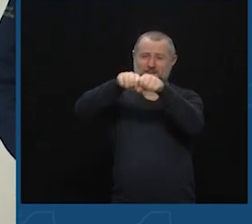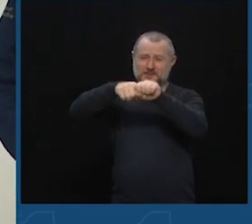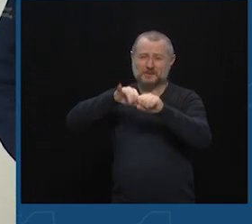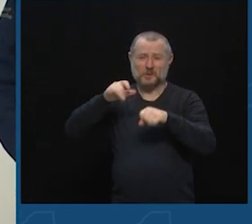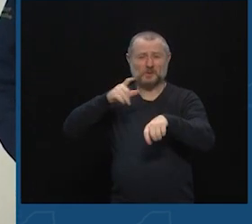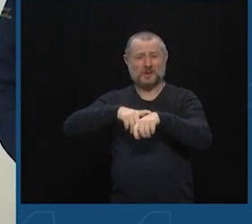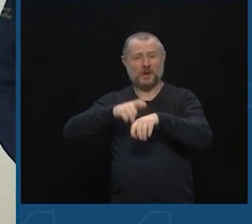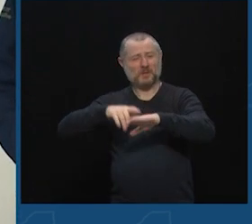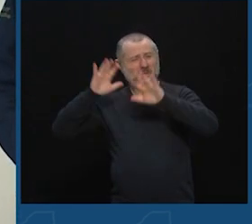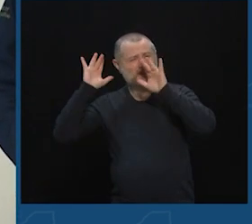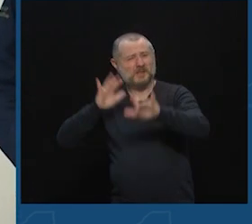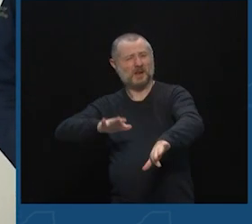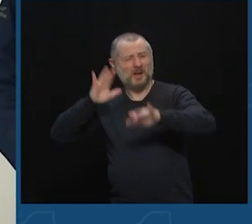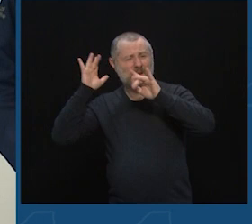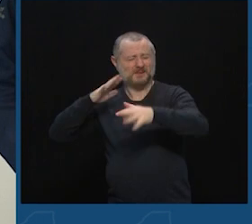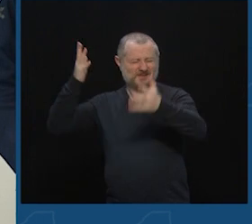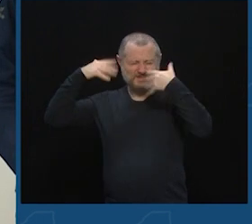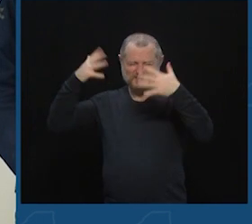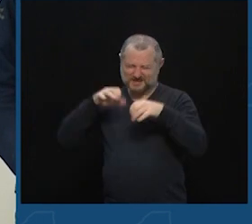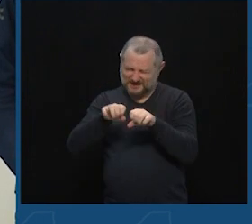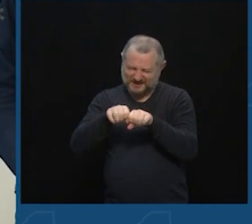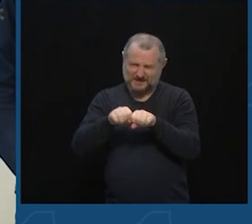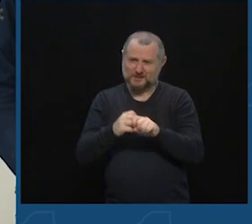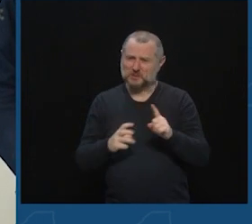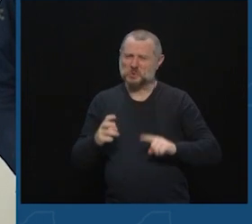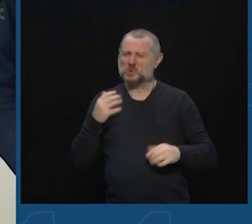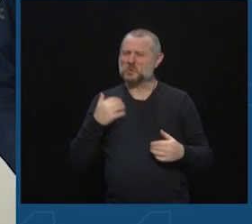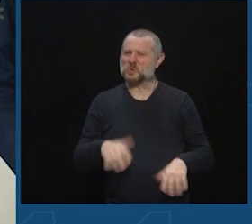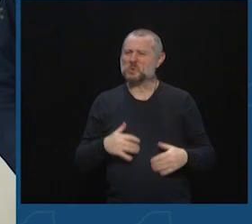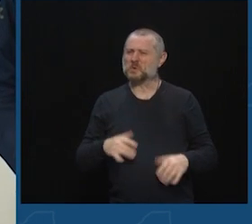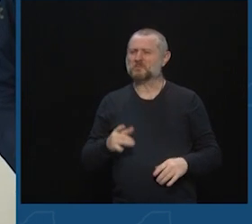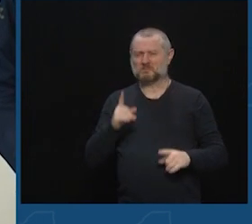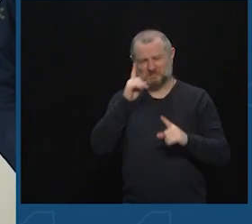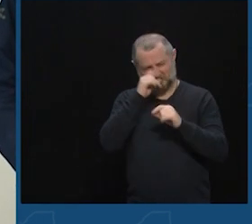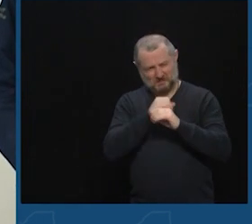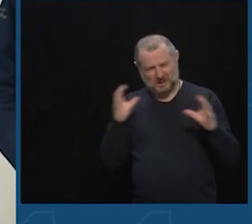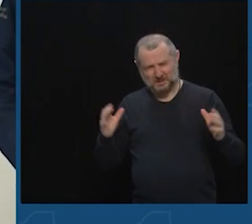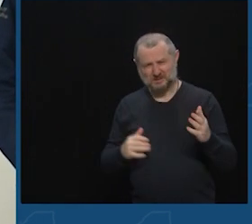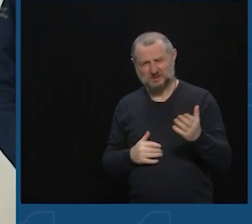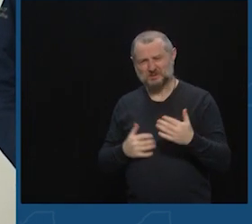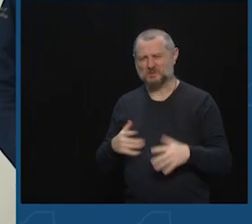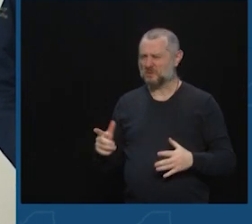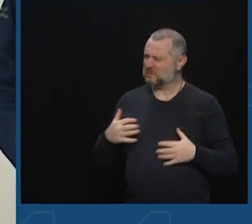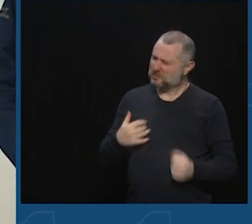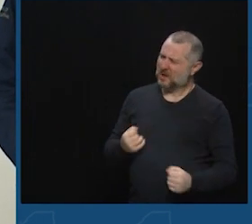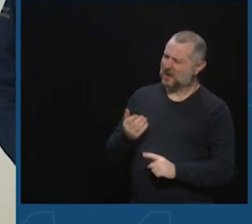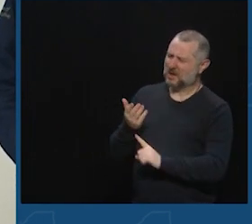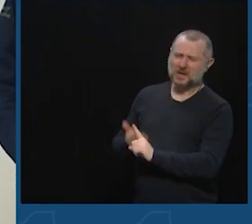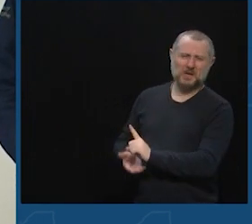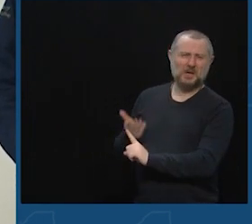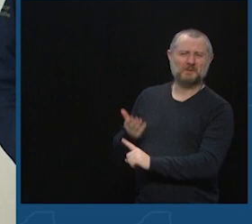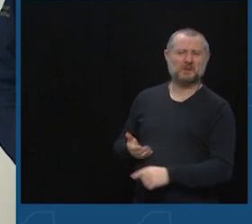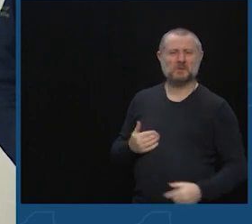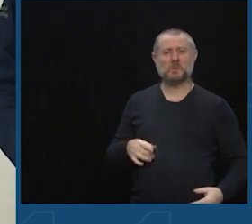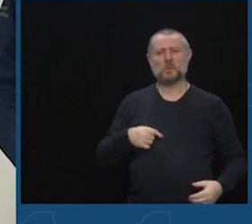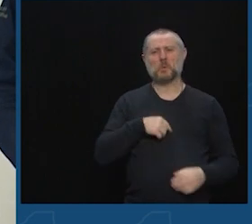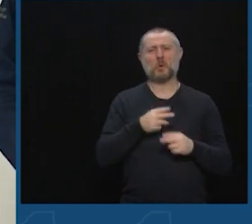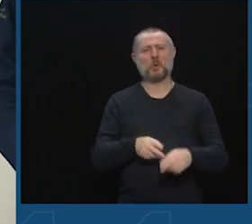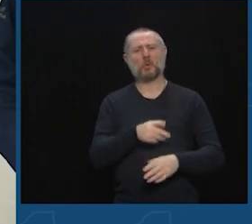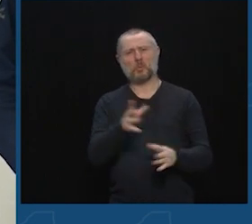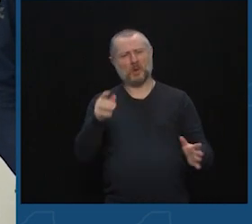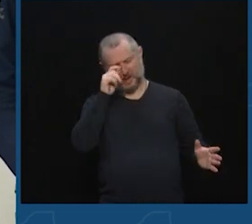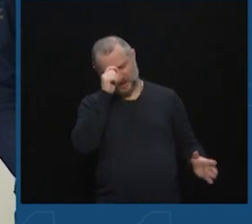act. And these people were so courageous. These are really some of the unsung heroes. People are willing to go out there in all kinds of